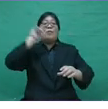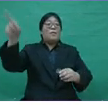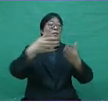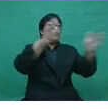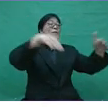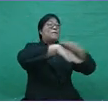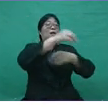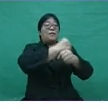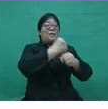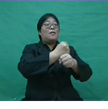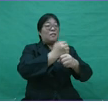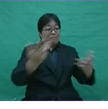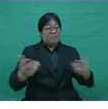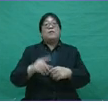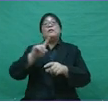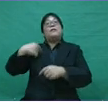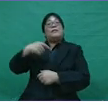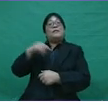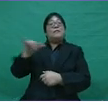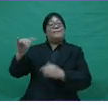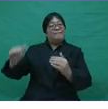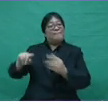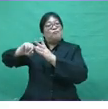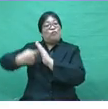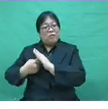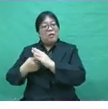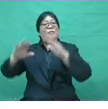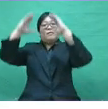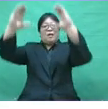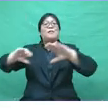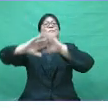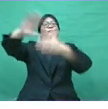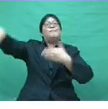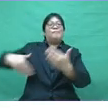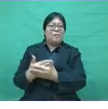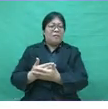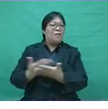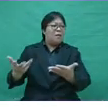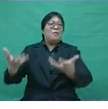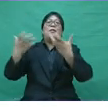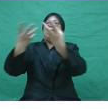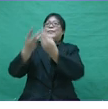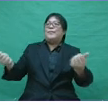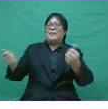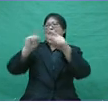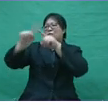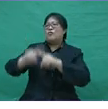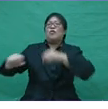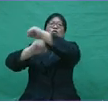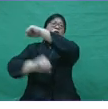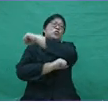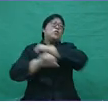employment opportunities, but we also embarked on a holistic approach, attempting to address several structural